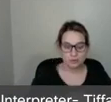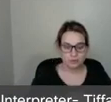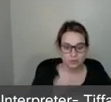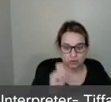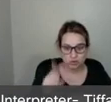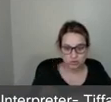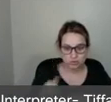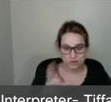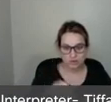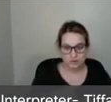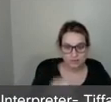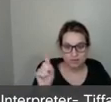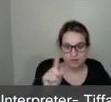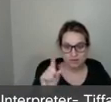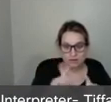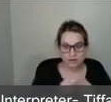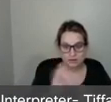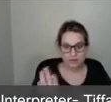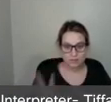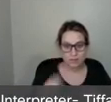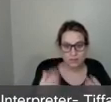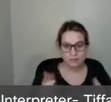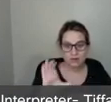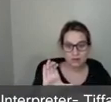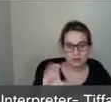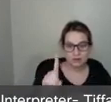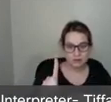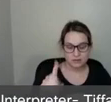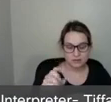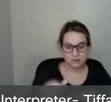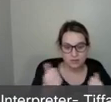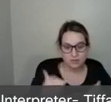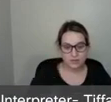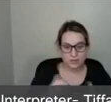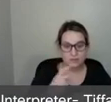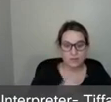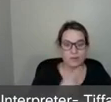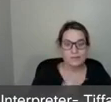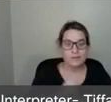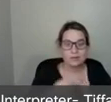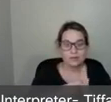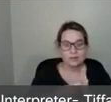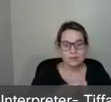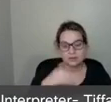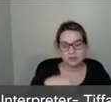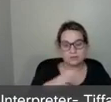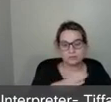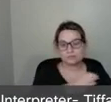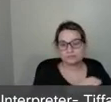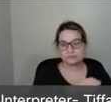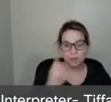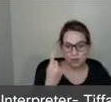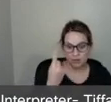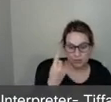be a Central Phoenix district that gives the city and its resident proper representation in Congress. As one of